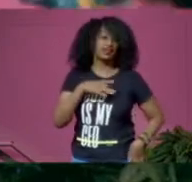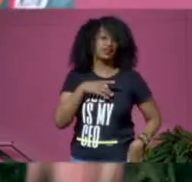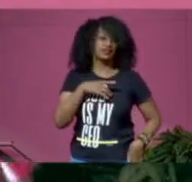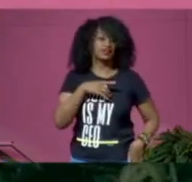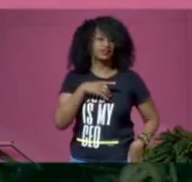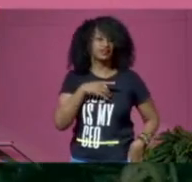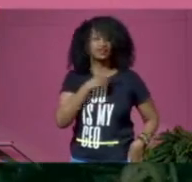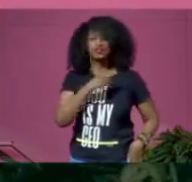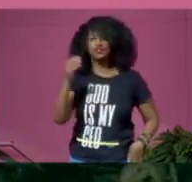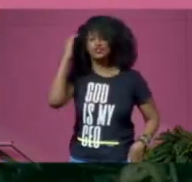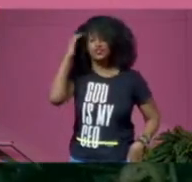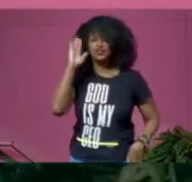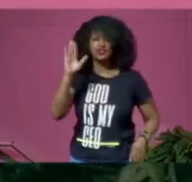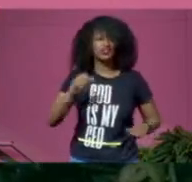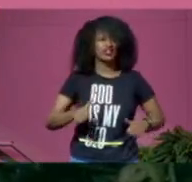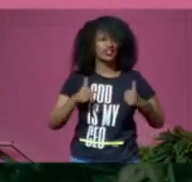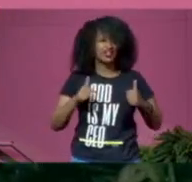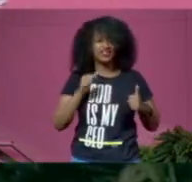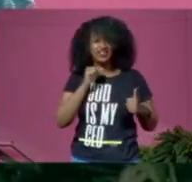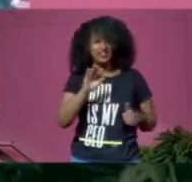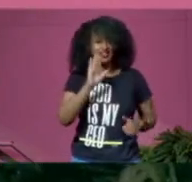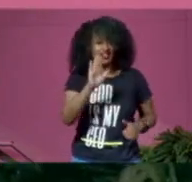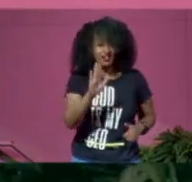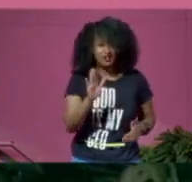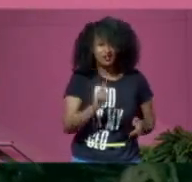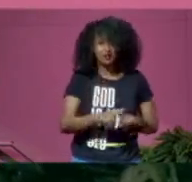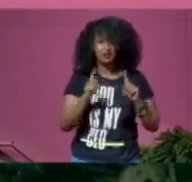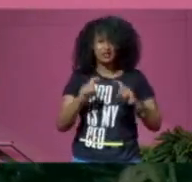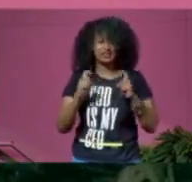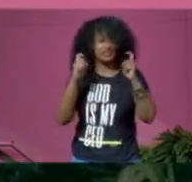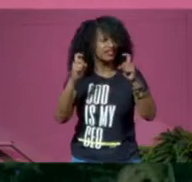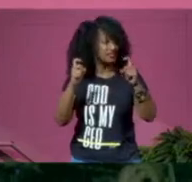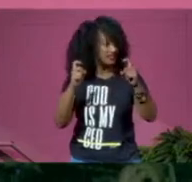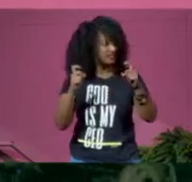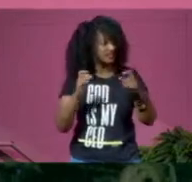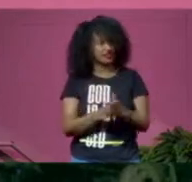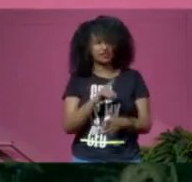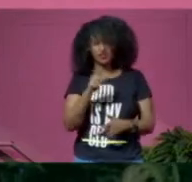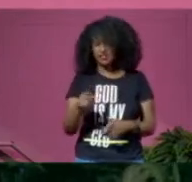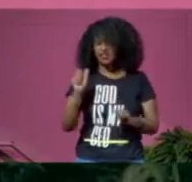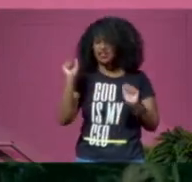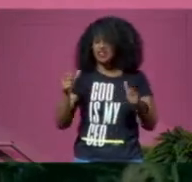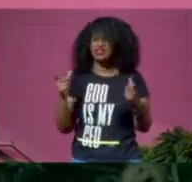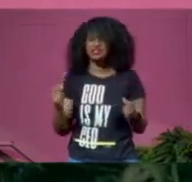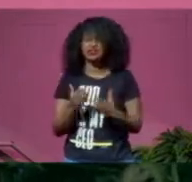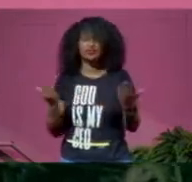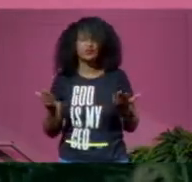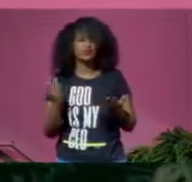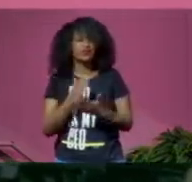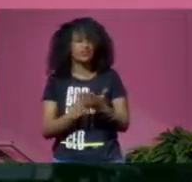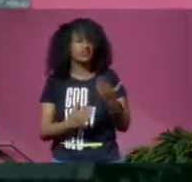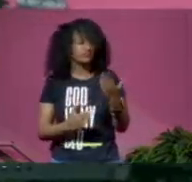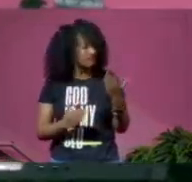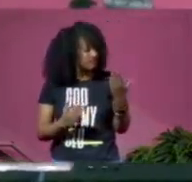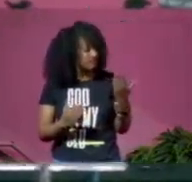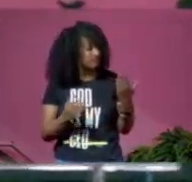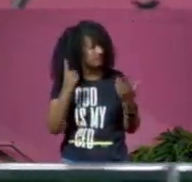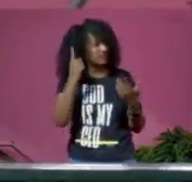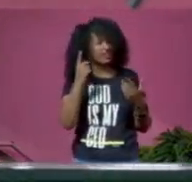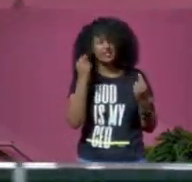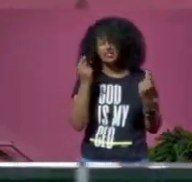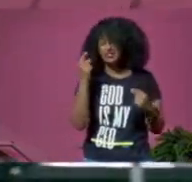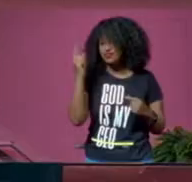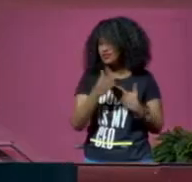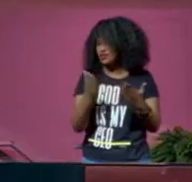your life is not yours, but that it has been given to you so that you can do what somebody else did for you and prepare the way